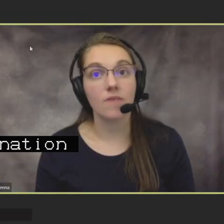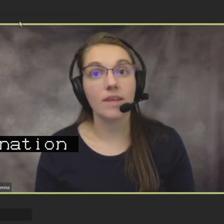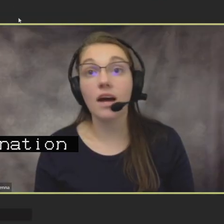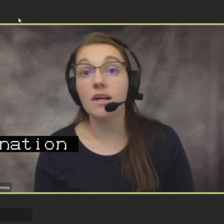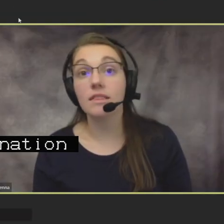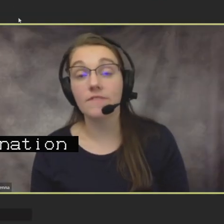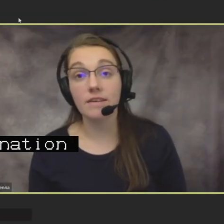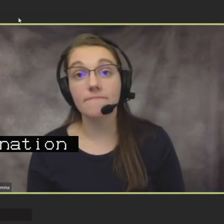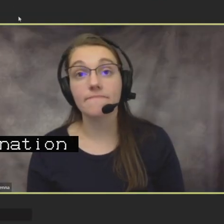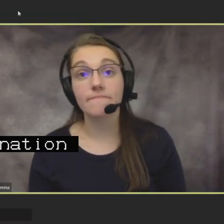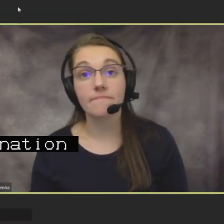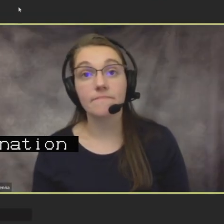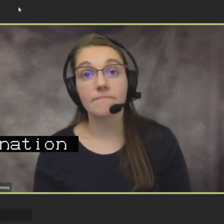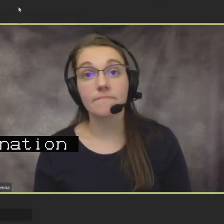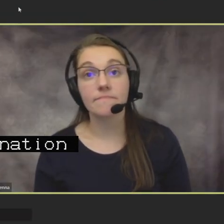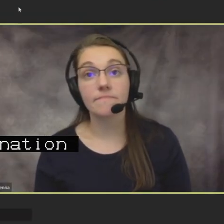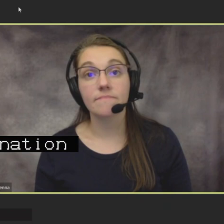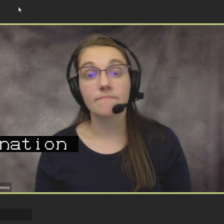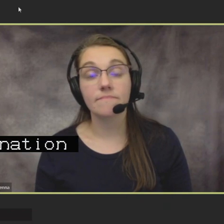All right, Olivia?